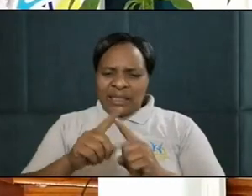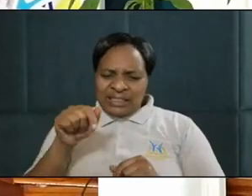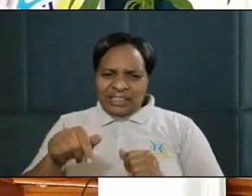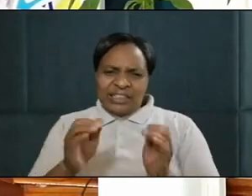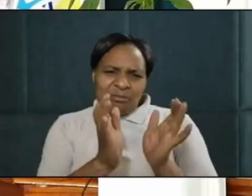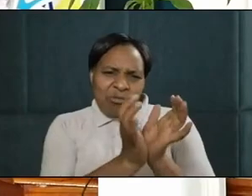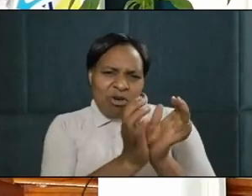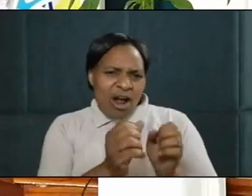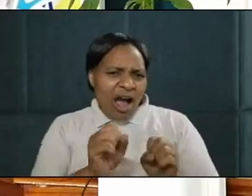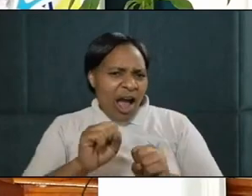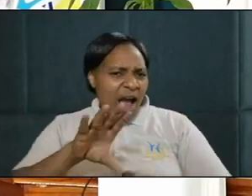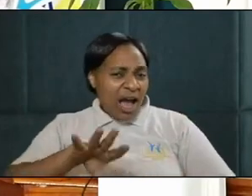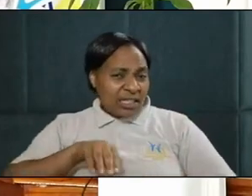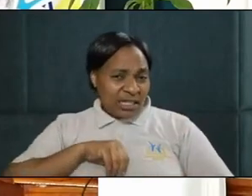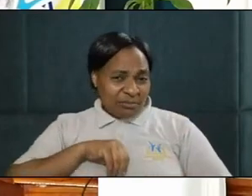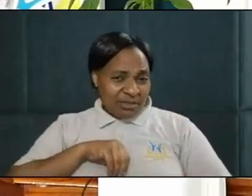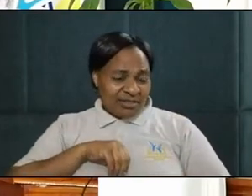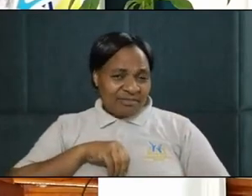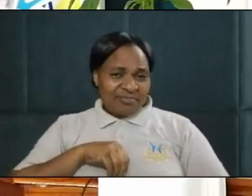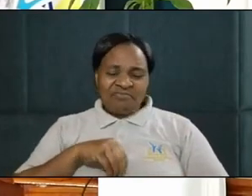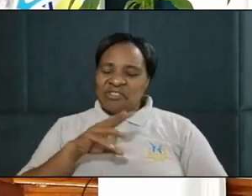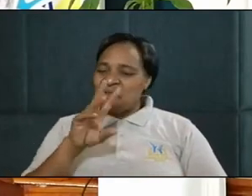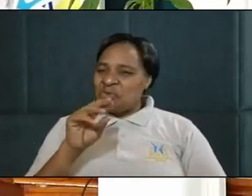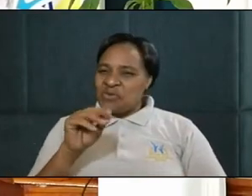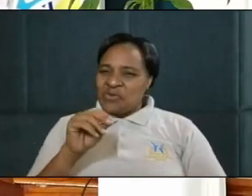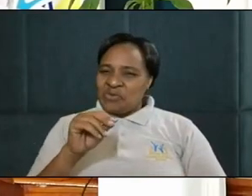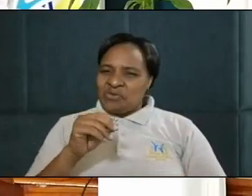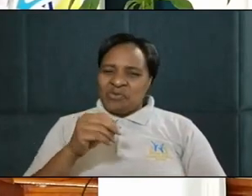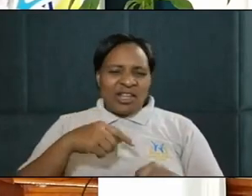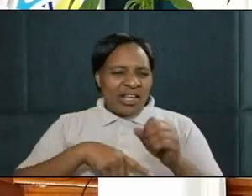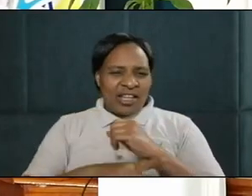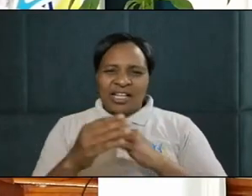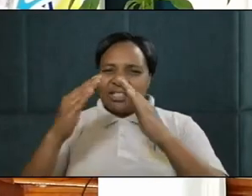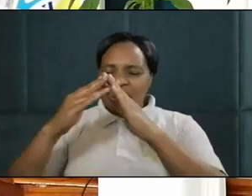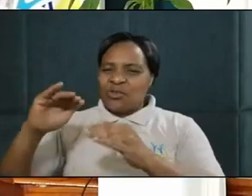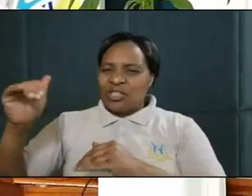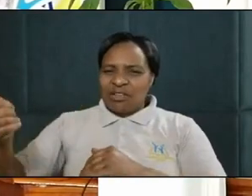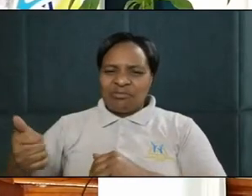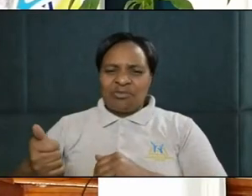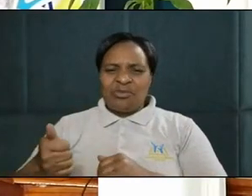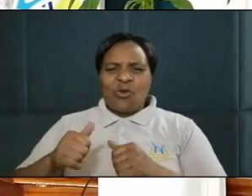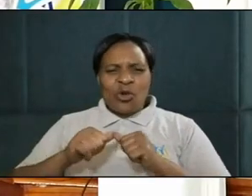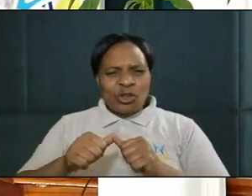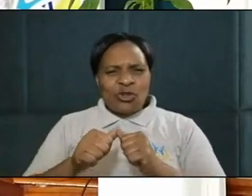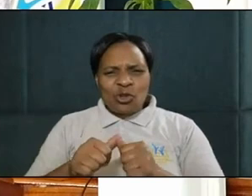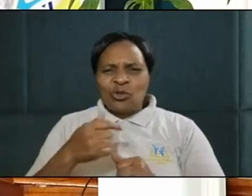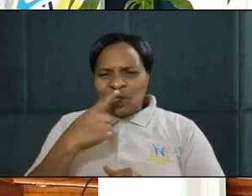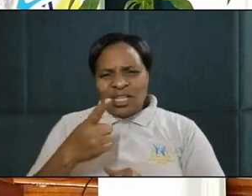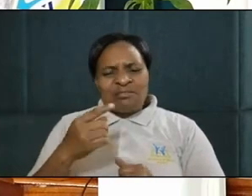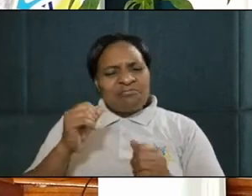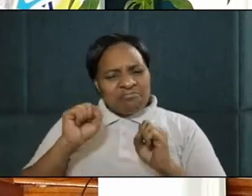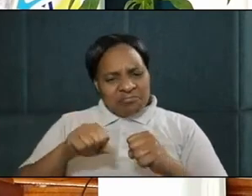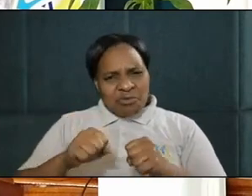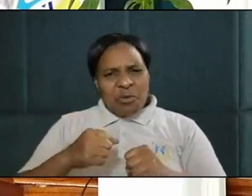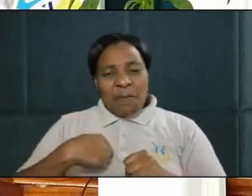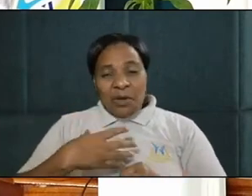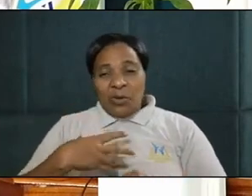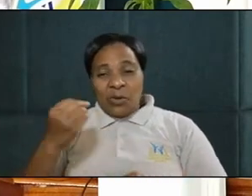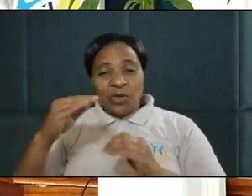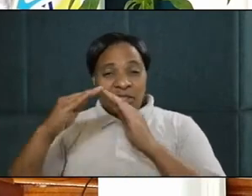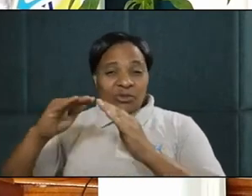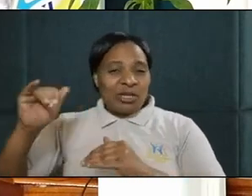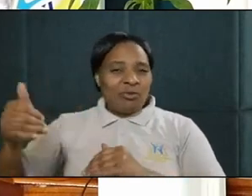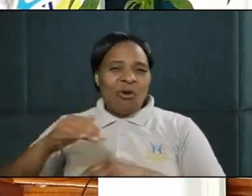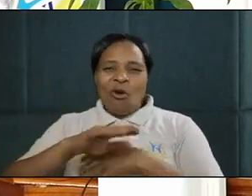Paul accept and stays back? No, he goes to Jerusalem just like that. He insists on going to Jerusalem? Yes. Well, so the